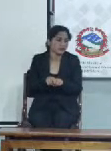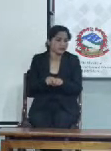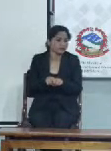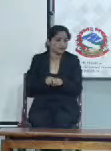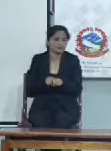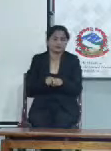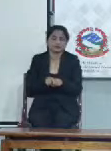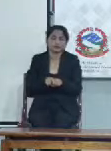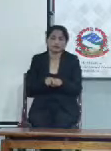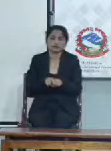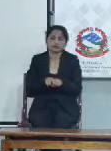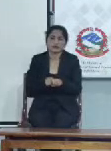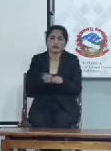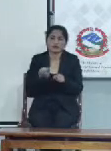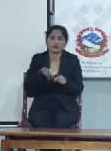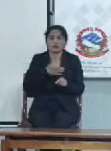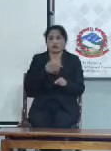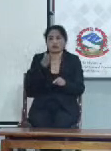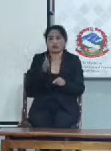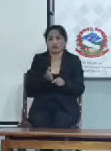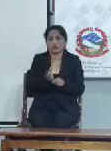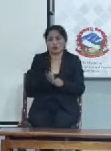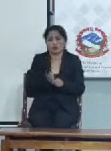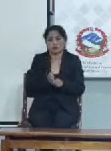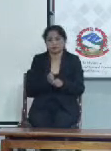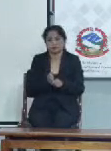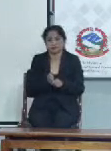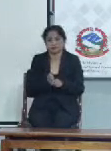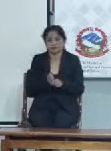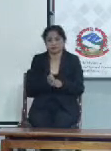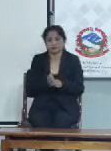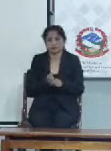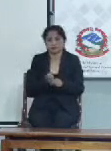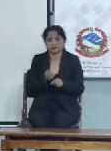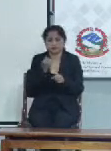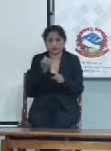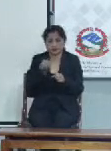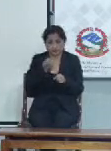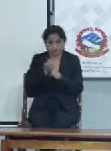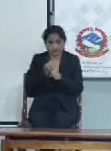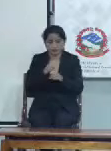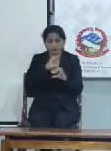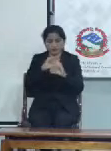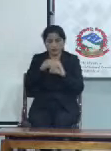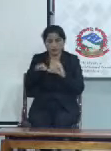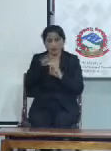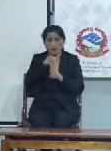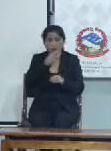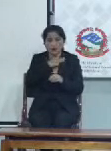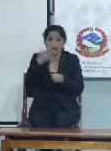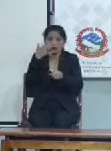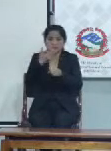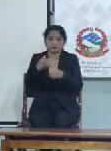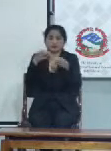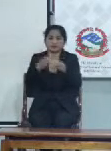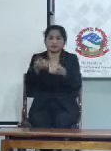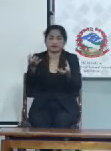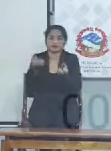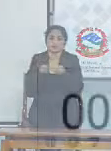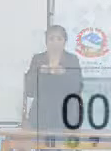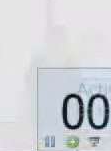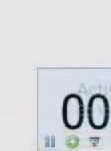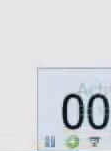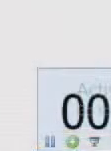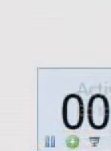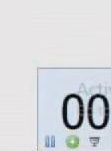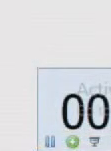the communication that we, whether the target group, we have to ensure, for example, use of sign language or